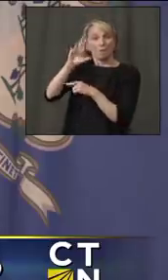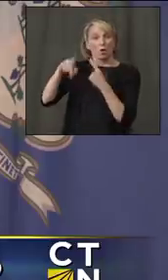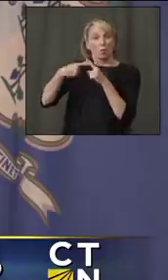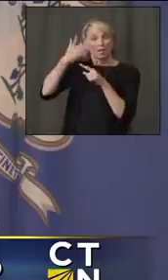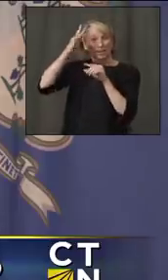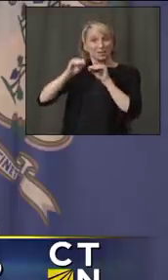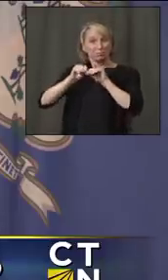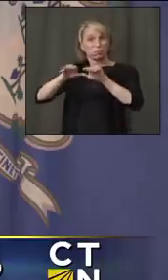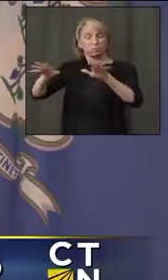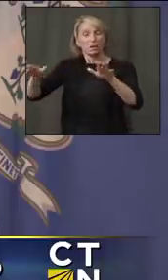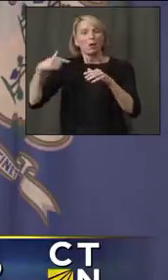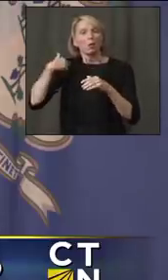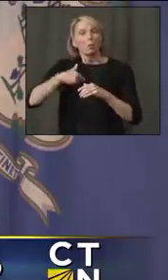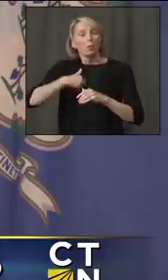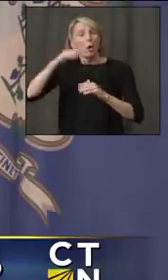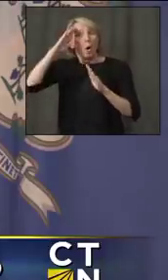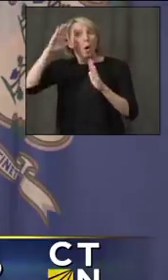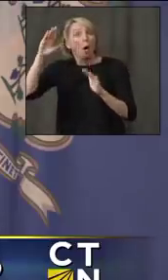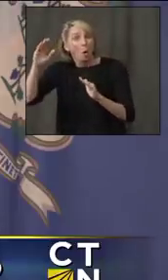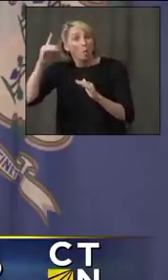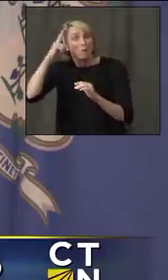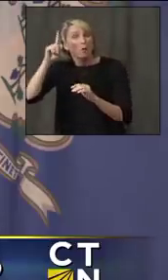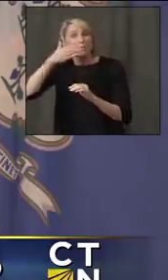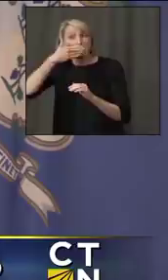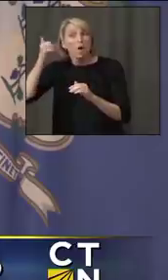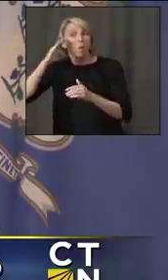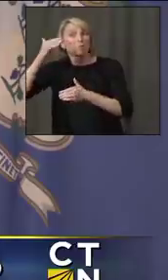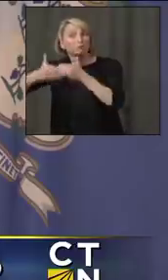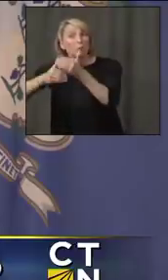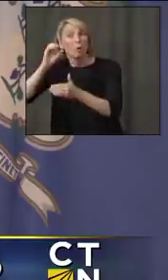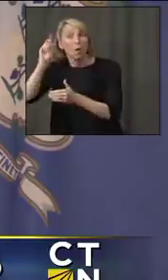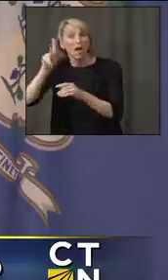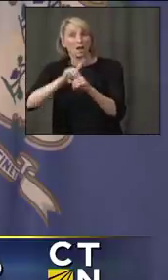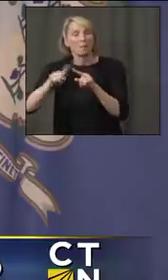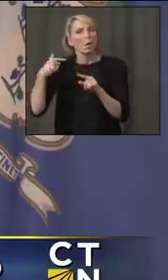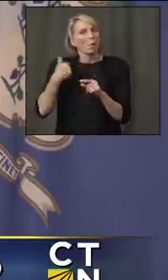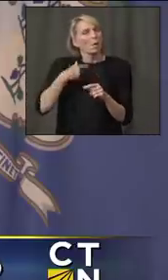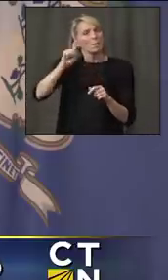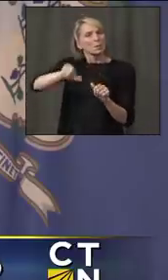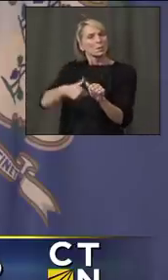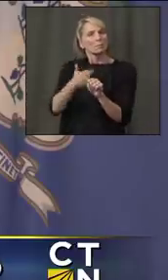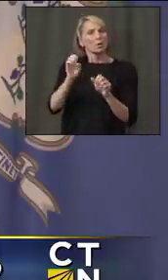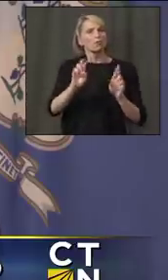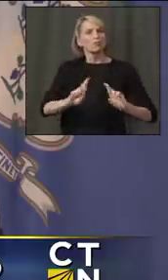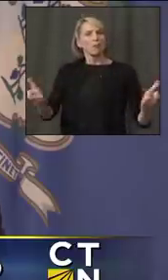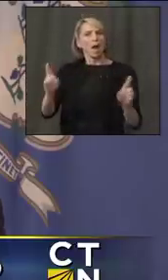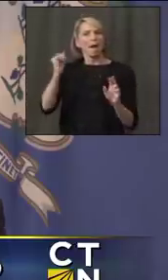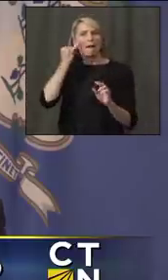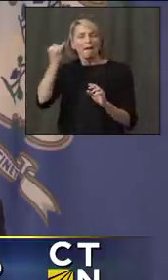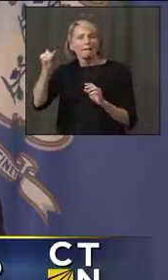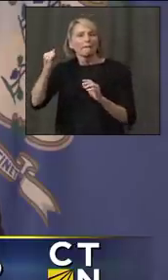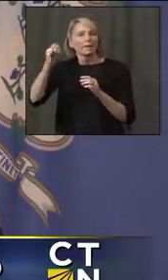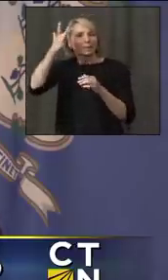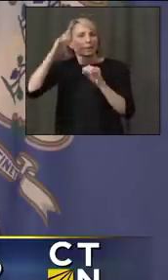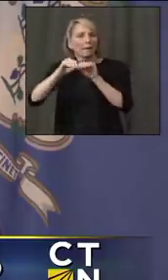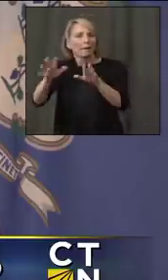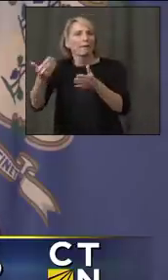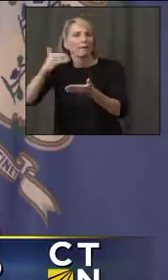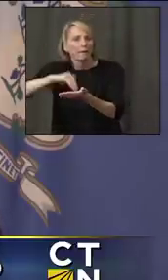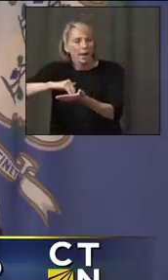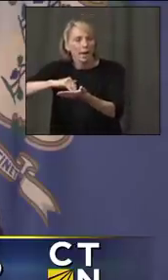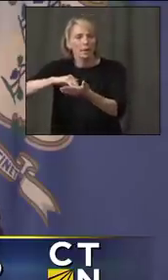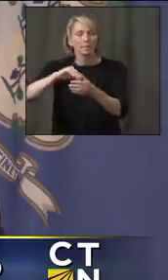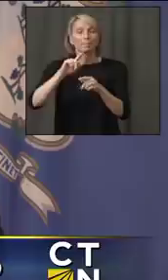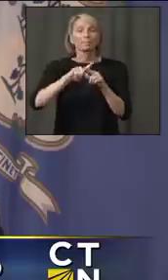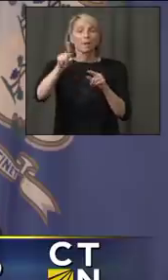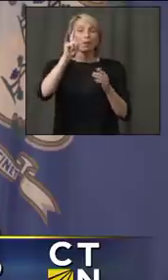what's going on in particular those 4 southern states. But as they said in the Pence task force today, remember,